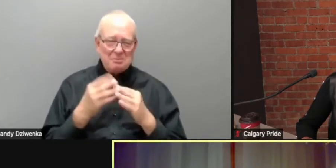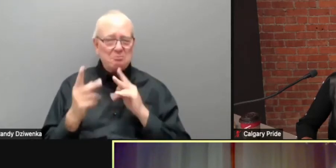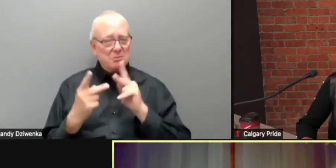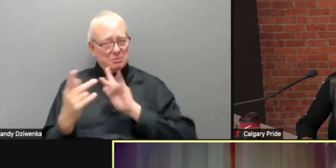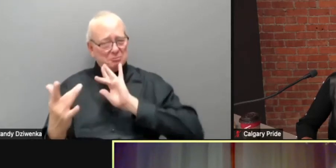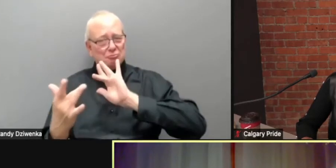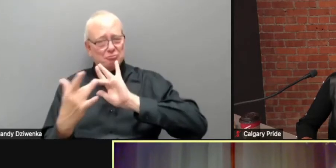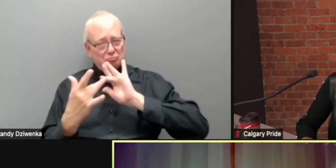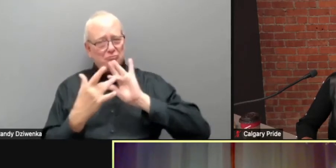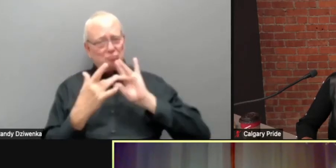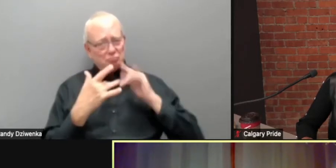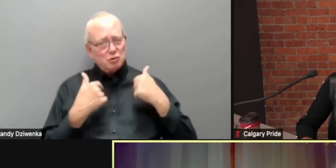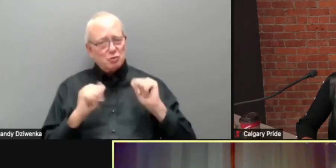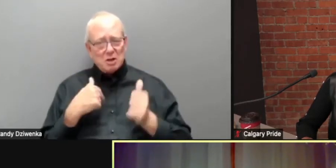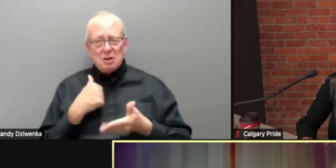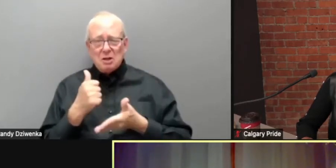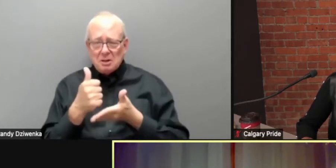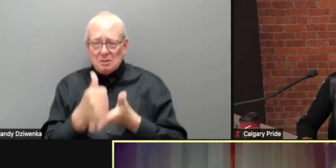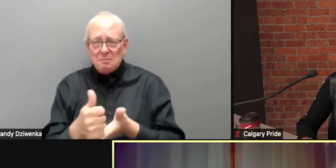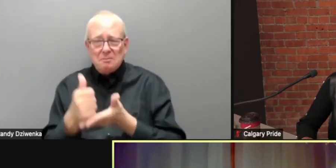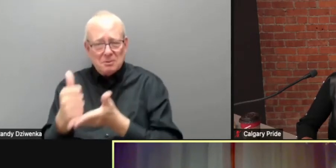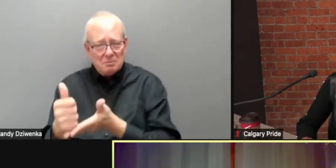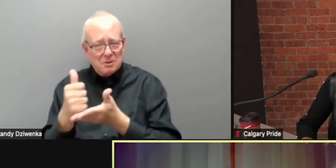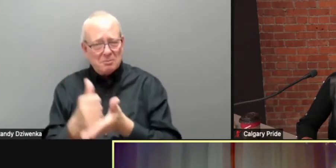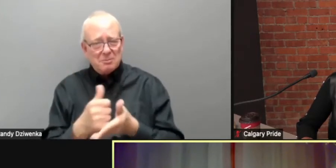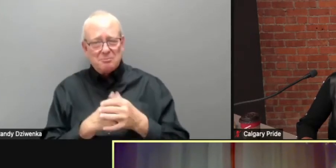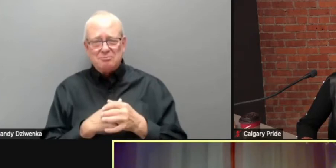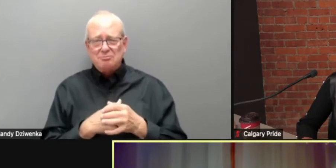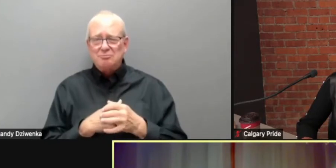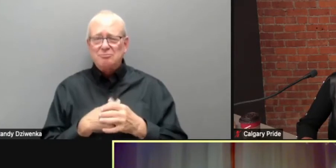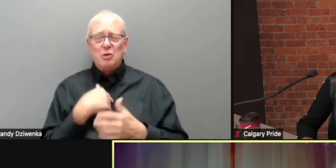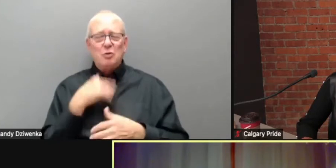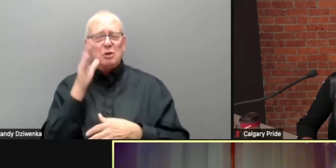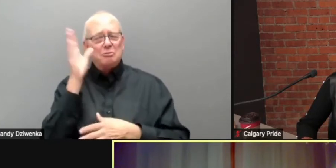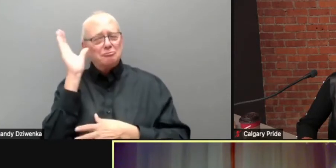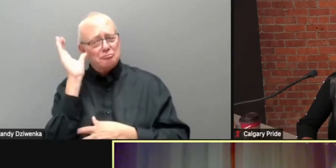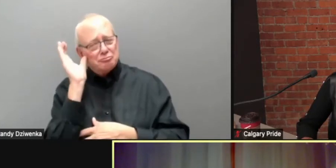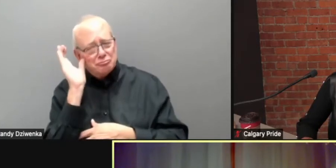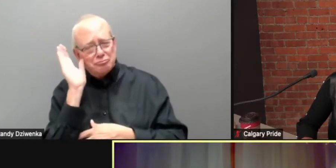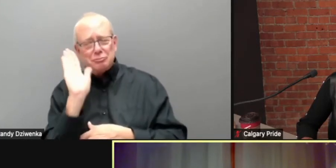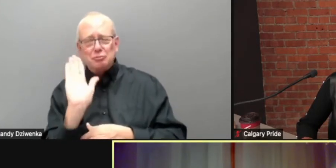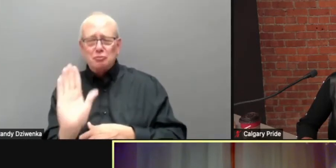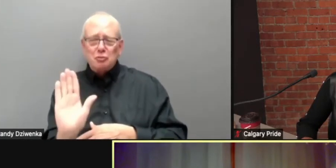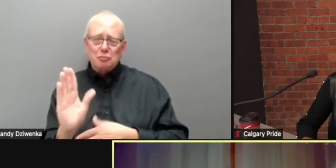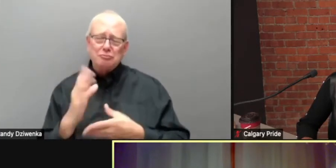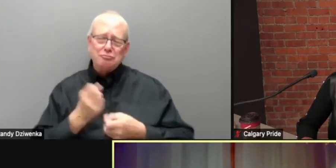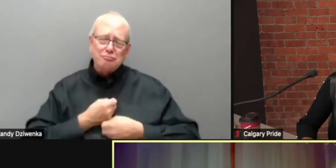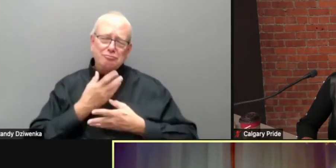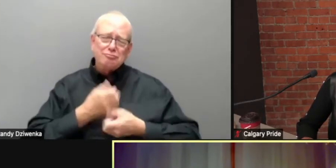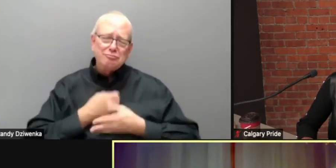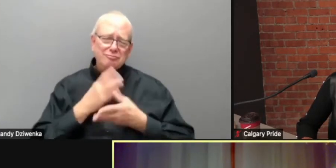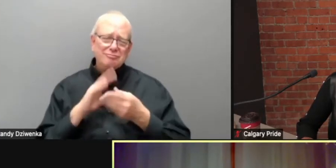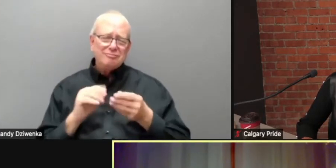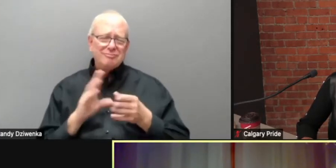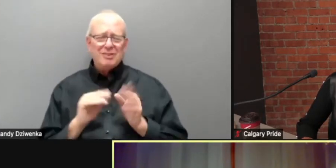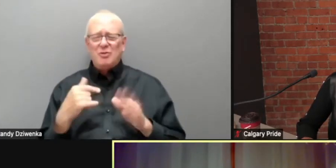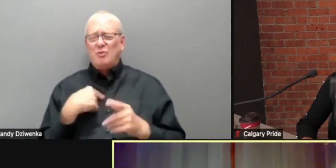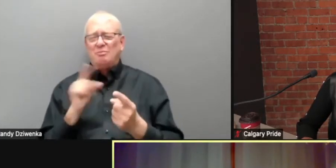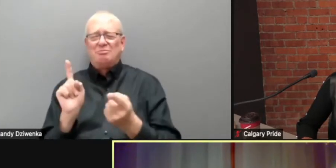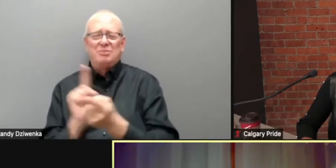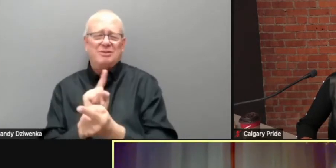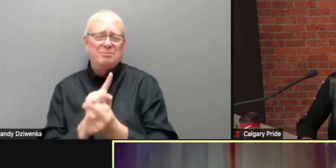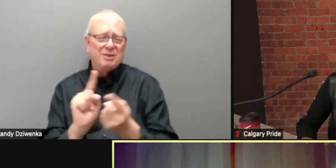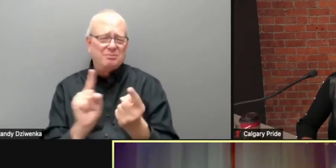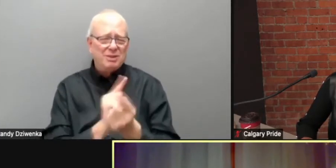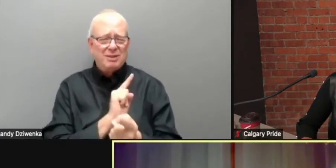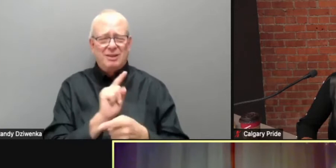all shoulders, but I've learned that there's such beautiful people. The people I've met with Amrit, his friends, his community, and they stick